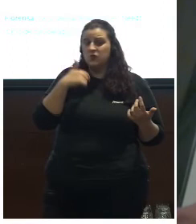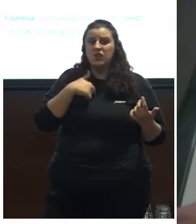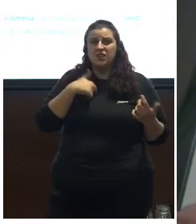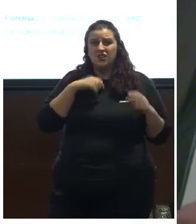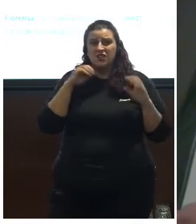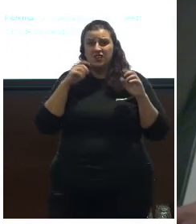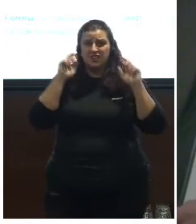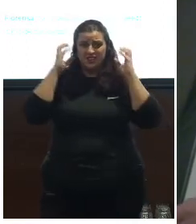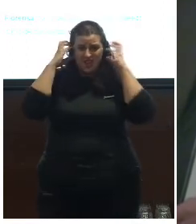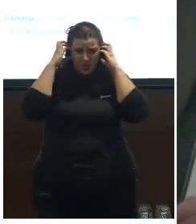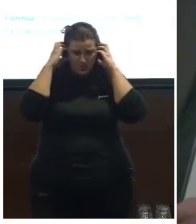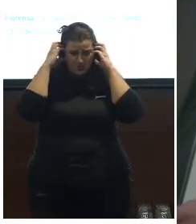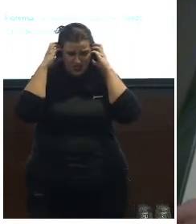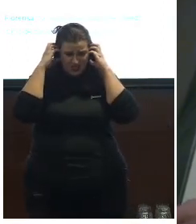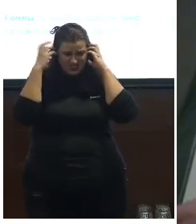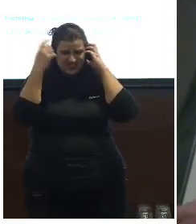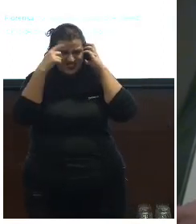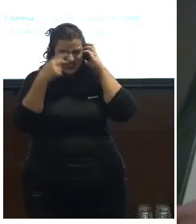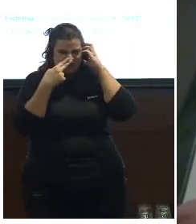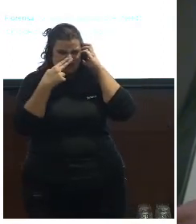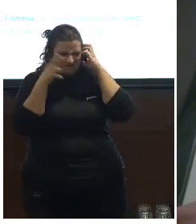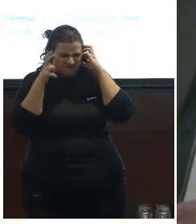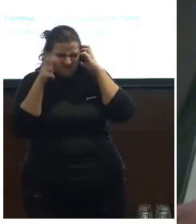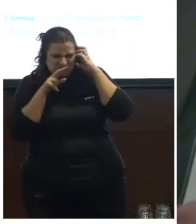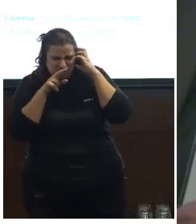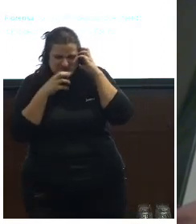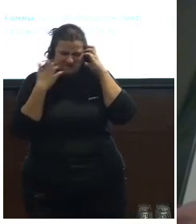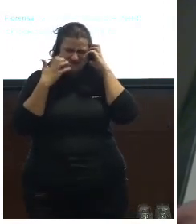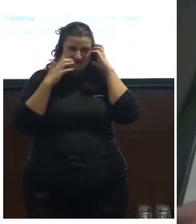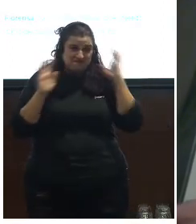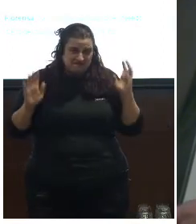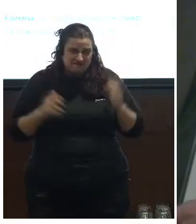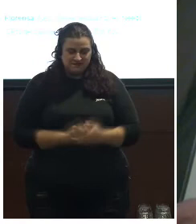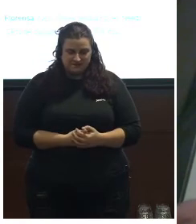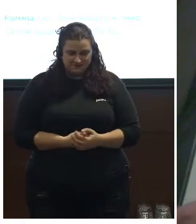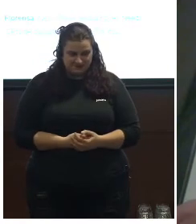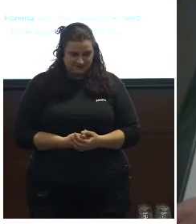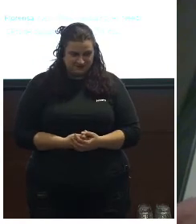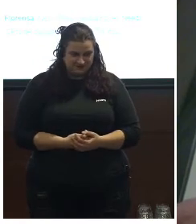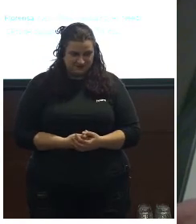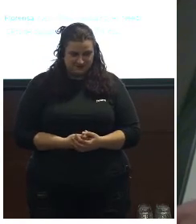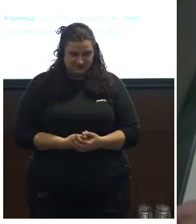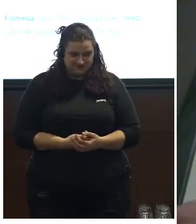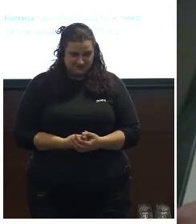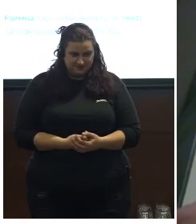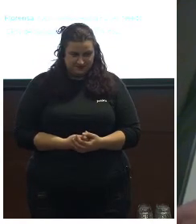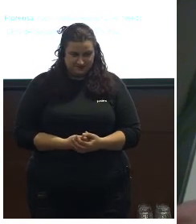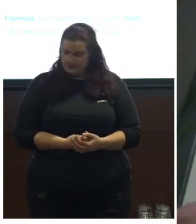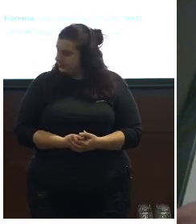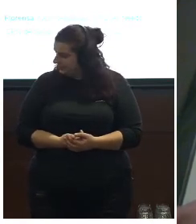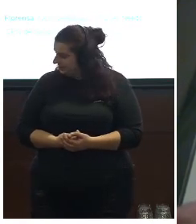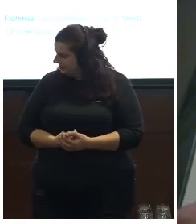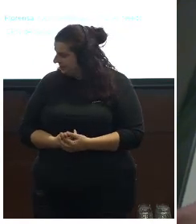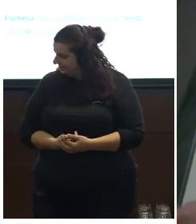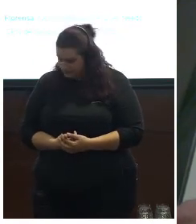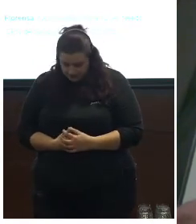Jesus, that's why something went wrong. Okay, okay. So that's that's better. So